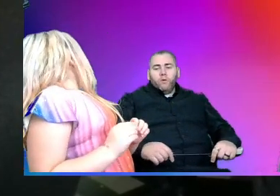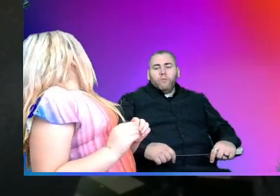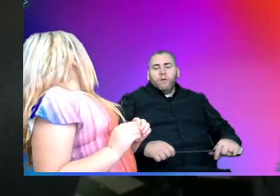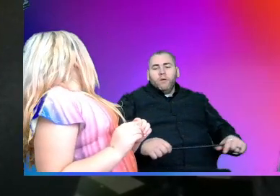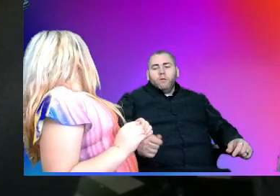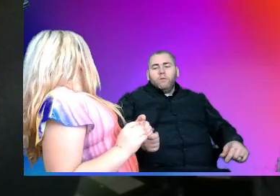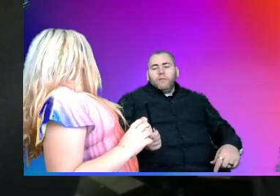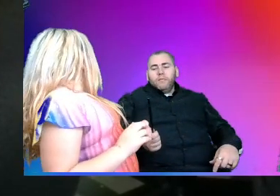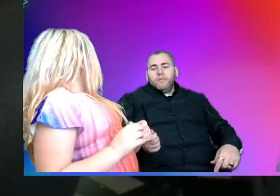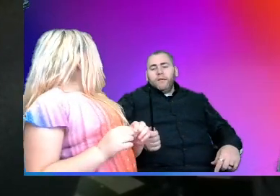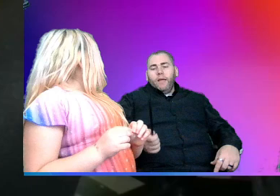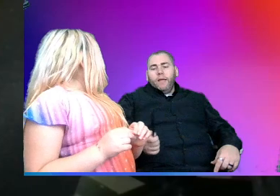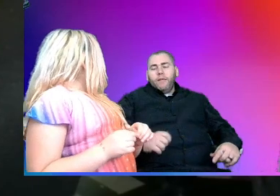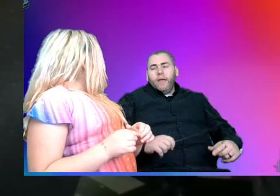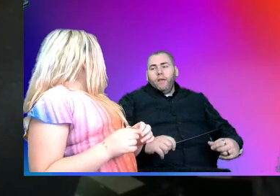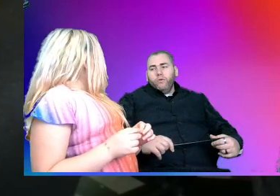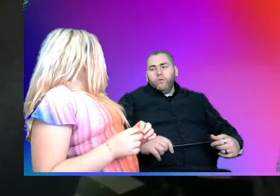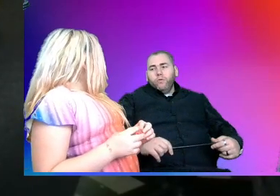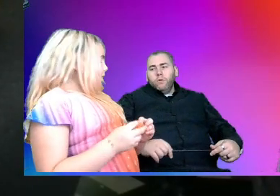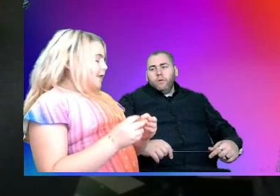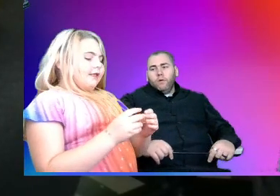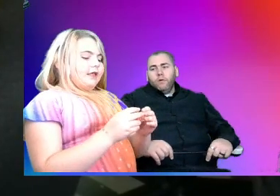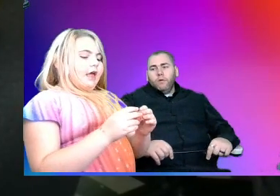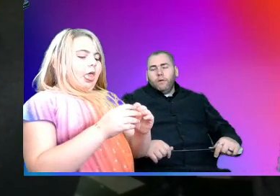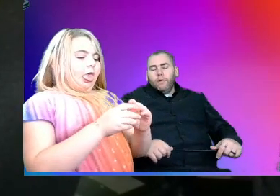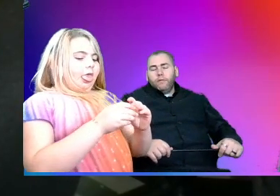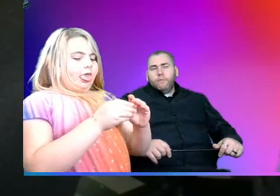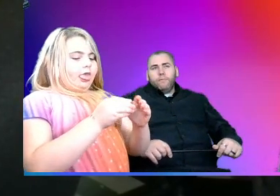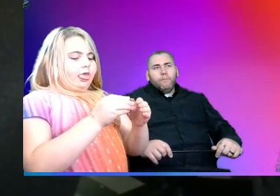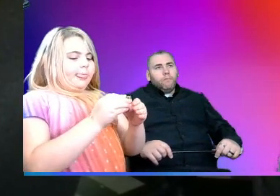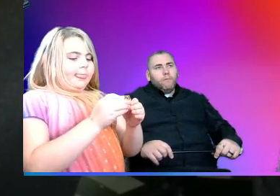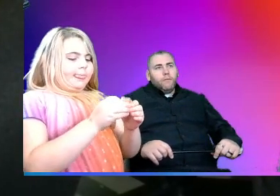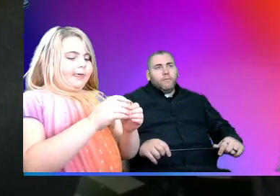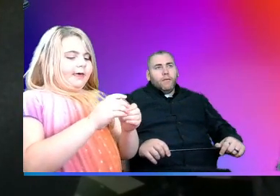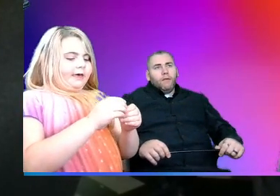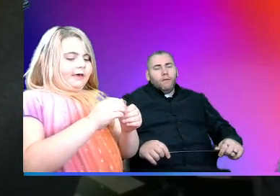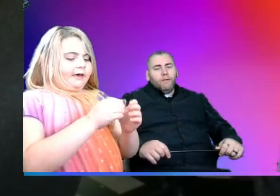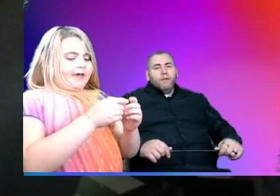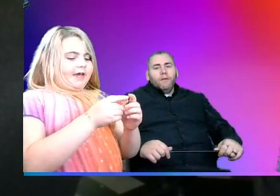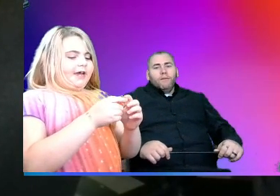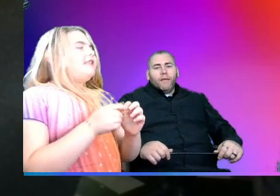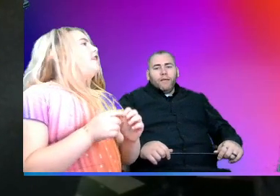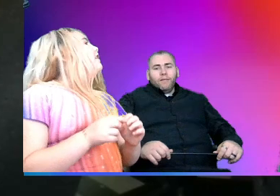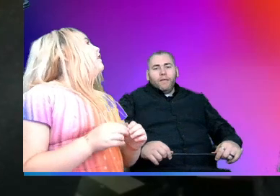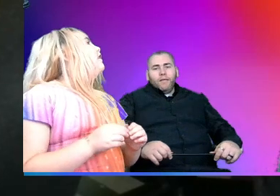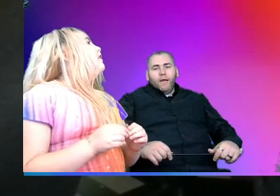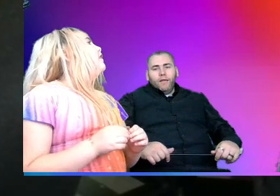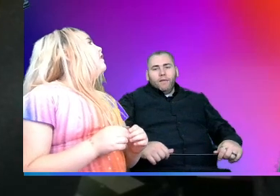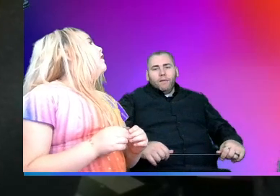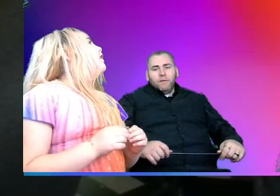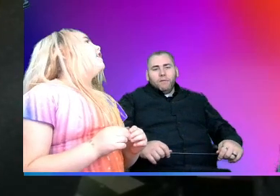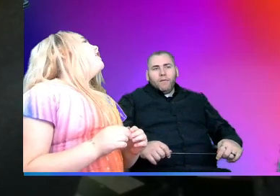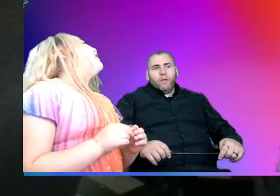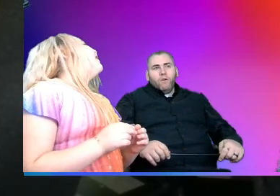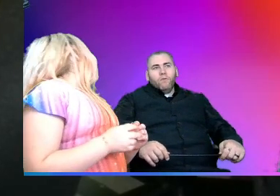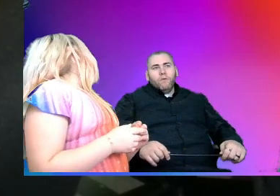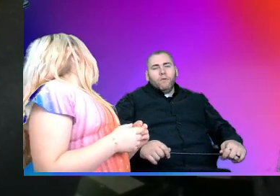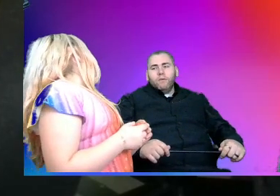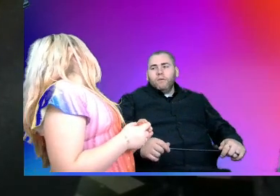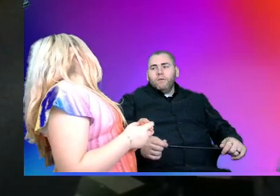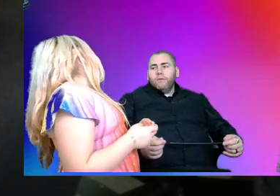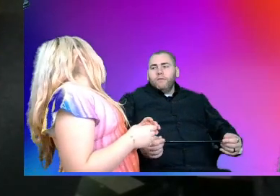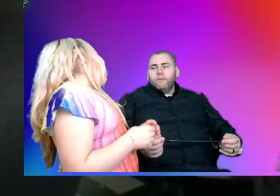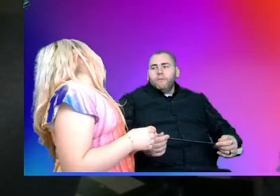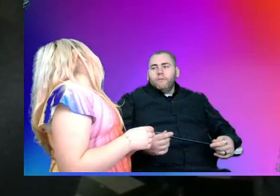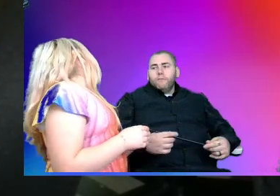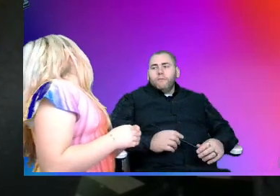We're just showing them. So this is a Tengu, what is it? Tenkai? Tango?